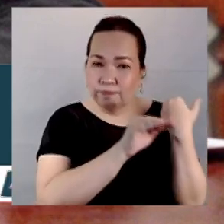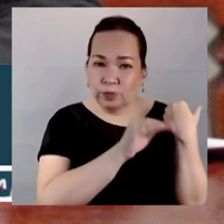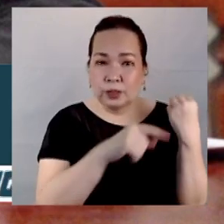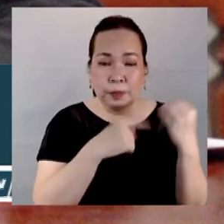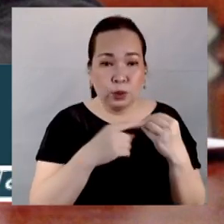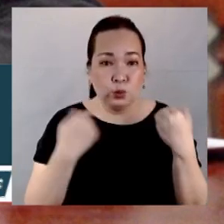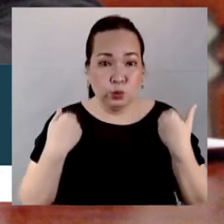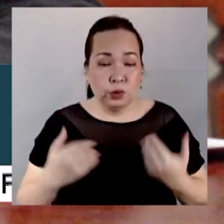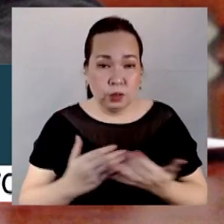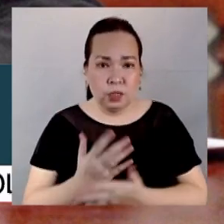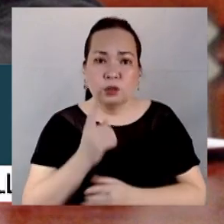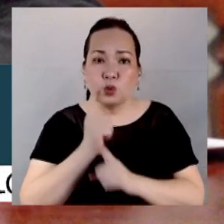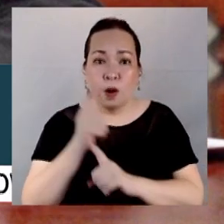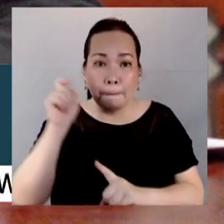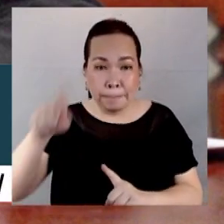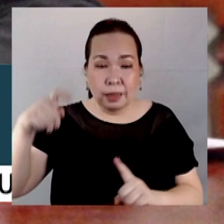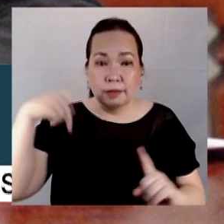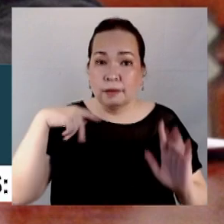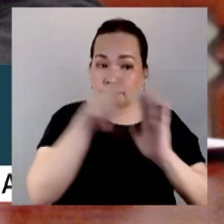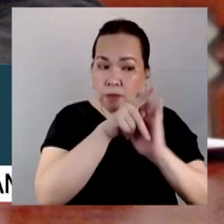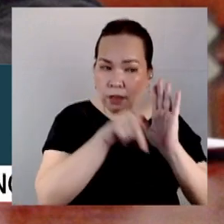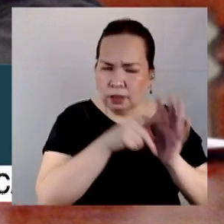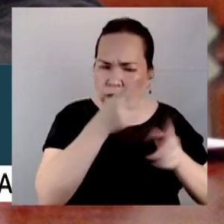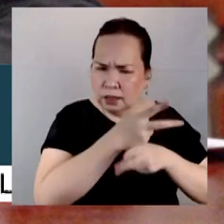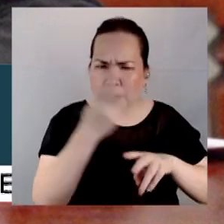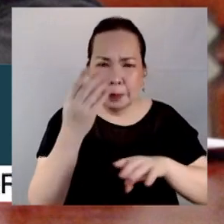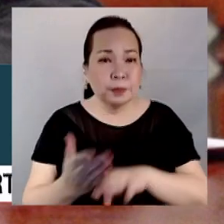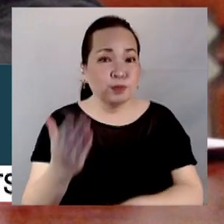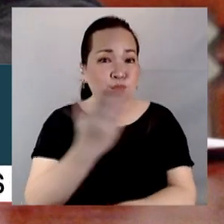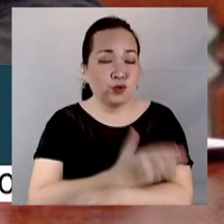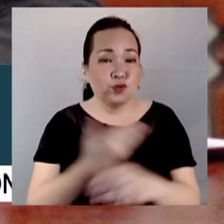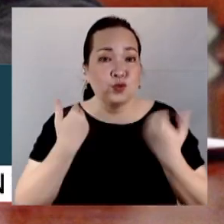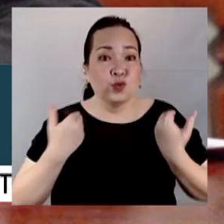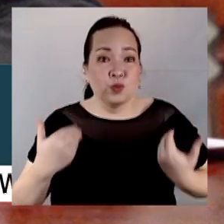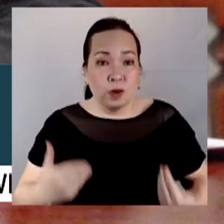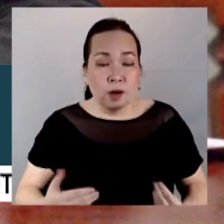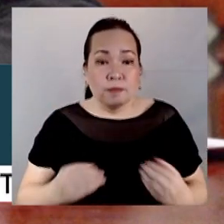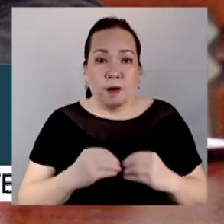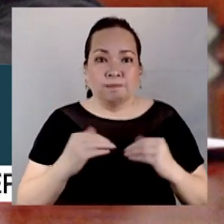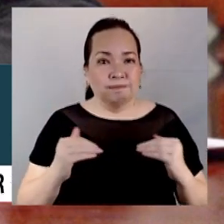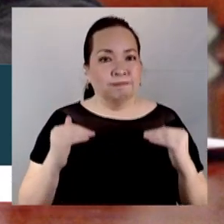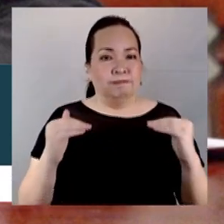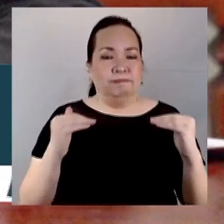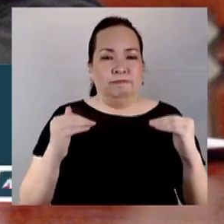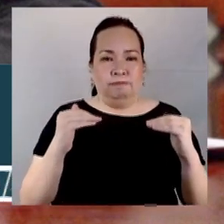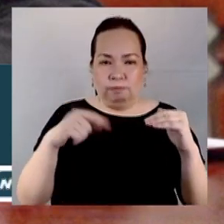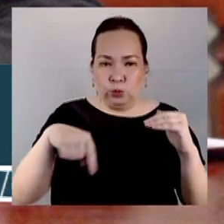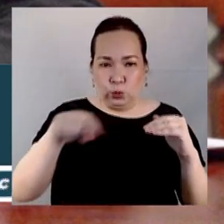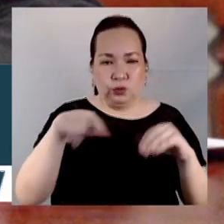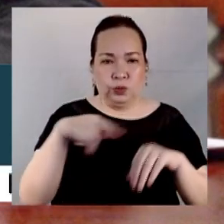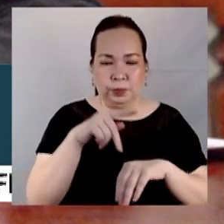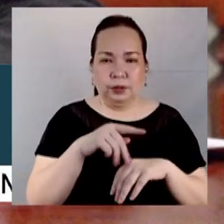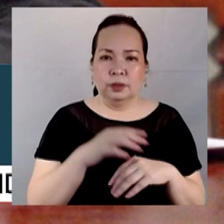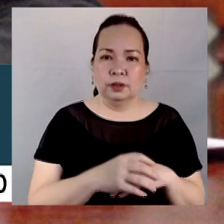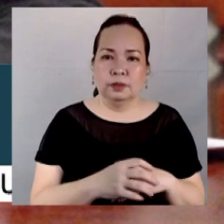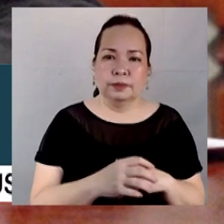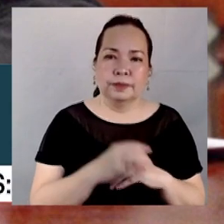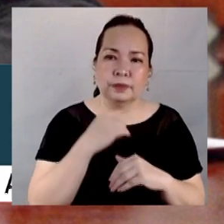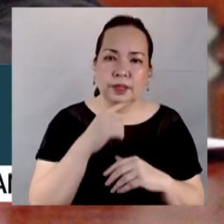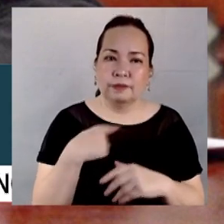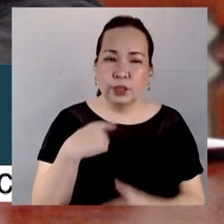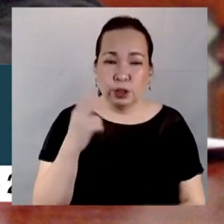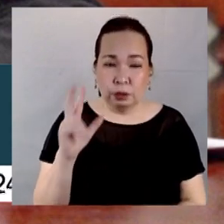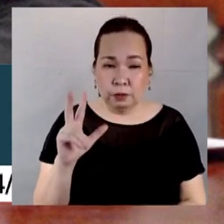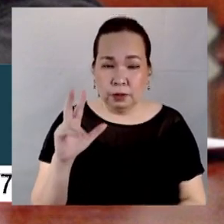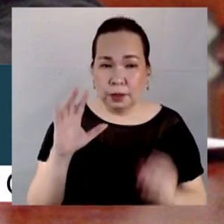policies to improve the human rights situation in the Philippines is adopted. Carmina, in a separate meeting with Swedish ambassador to